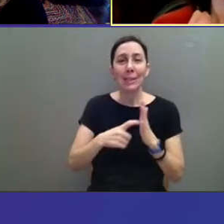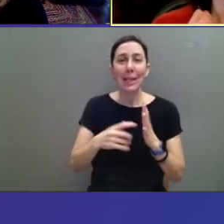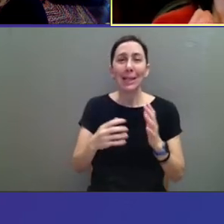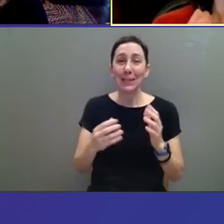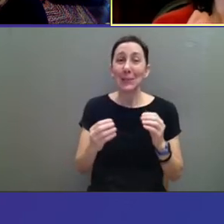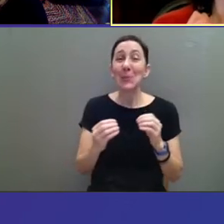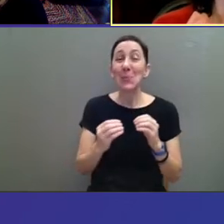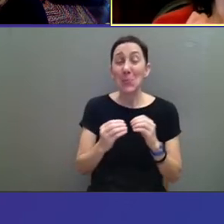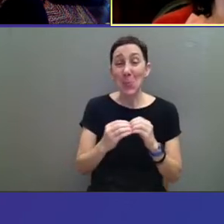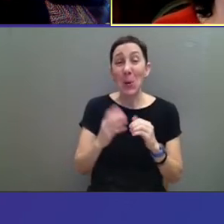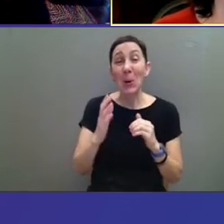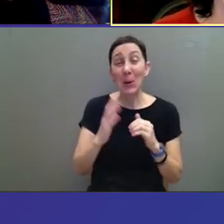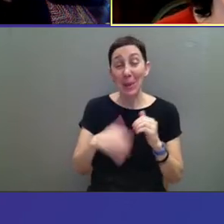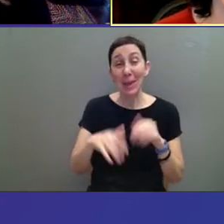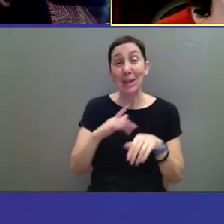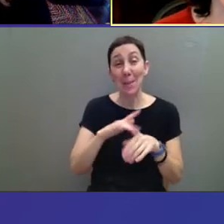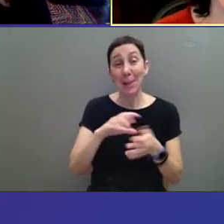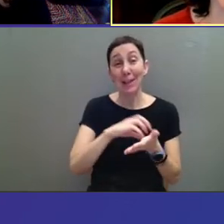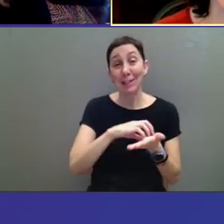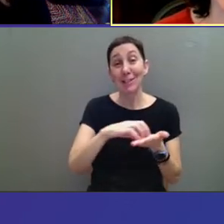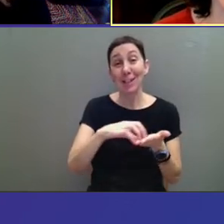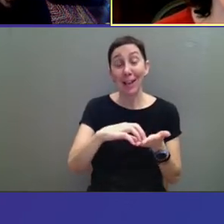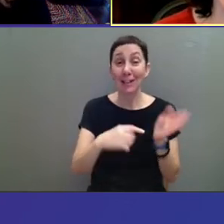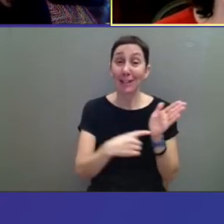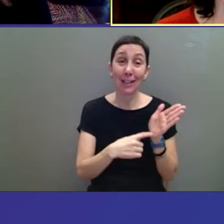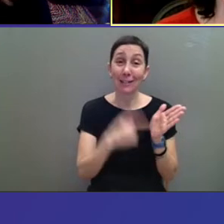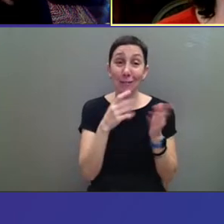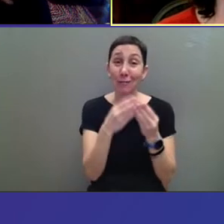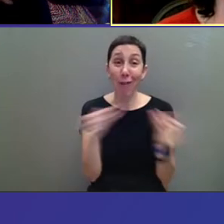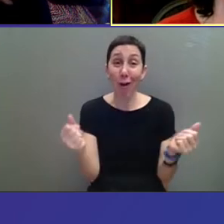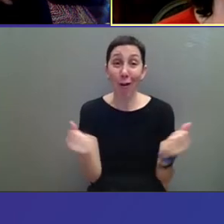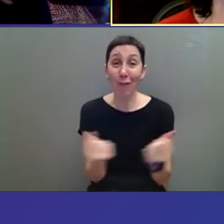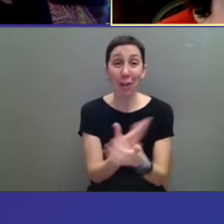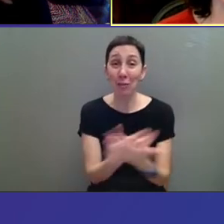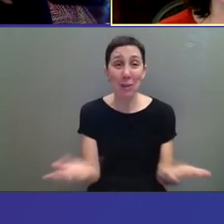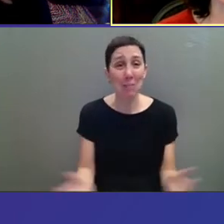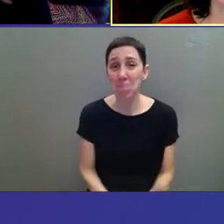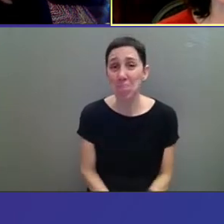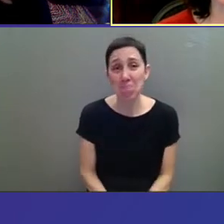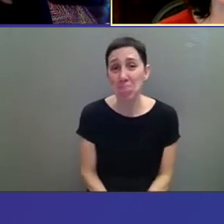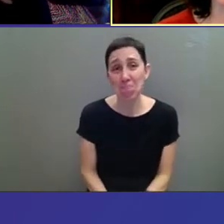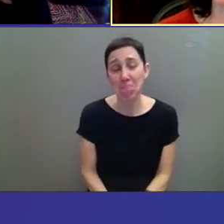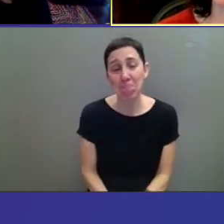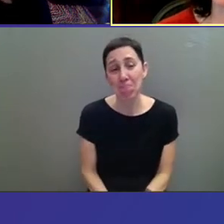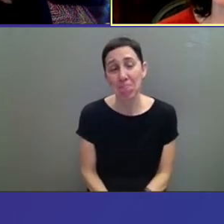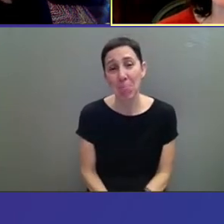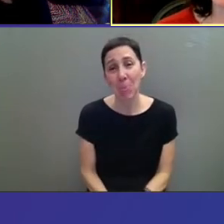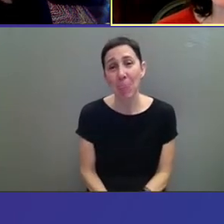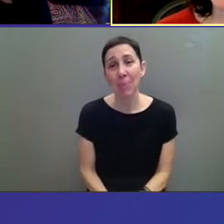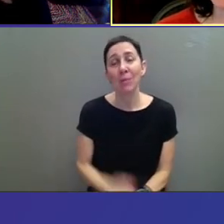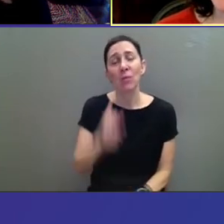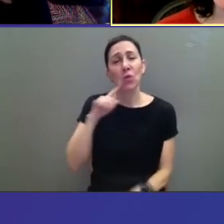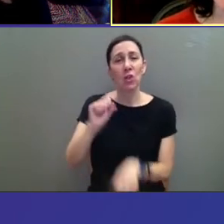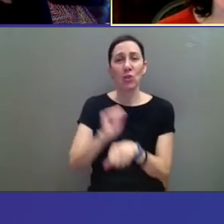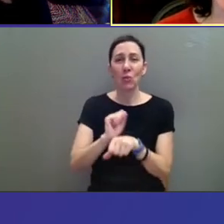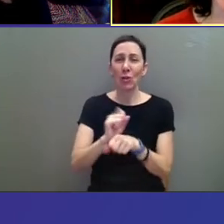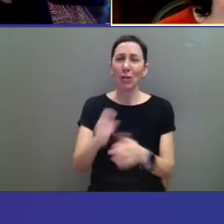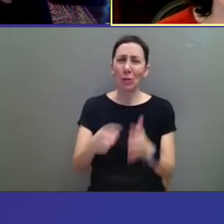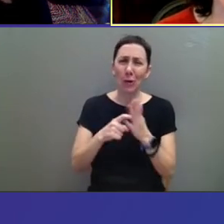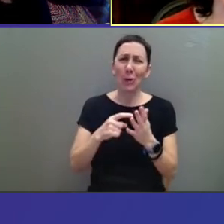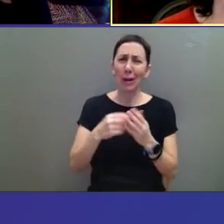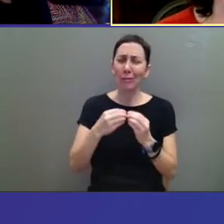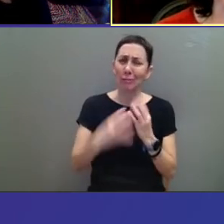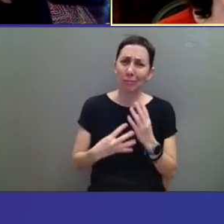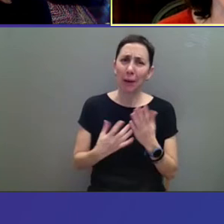check, to do all of this work that we're talking about. And, I think what's so